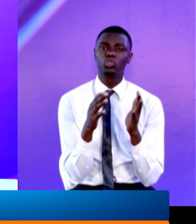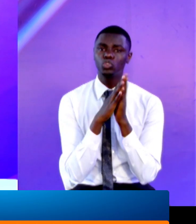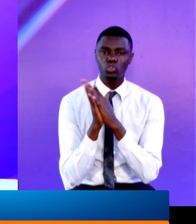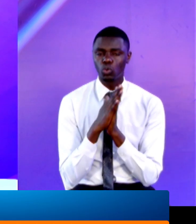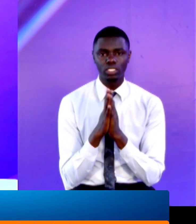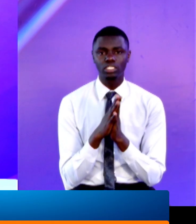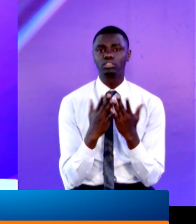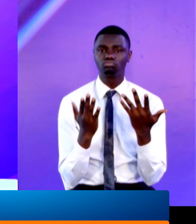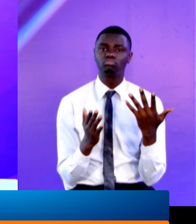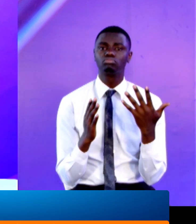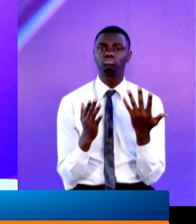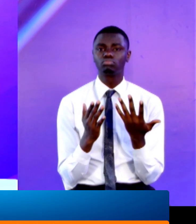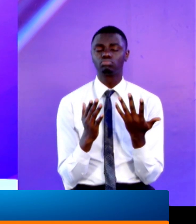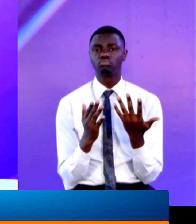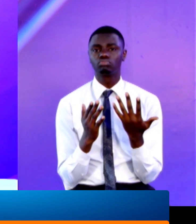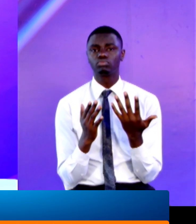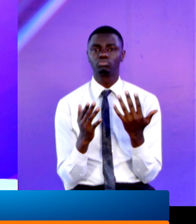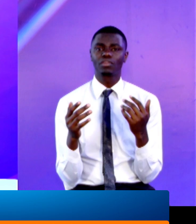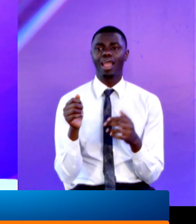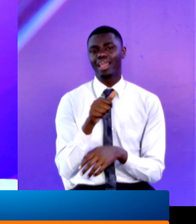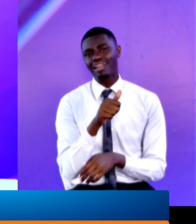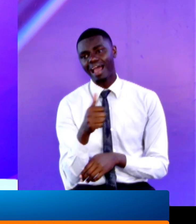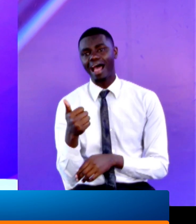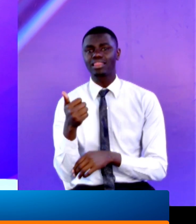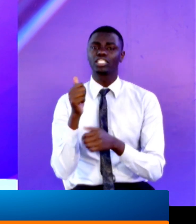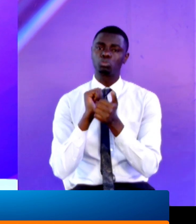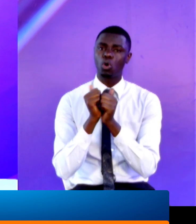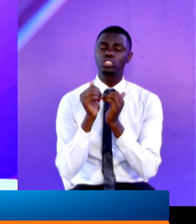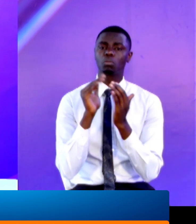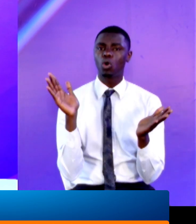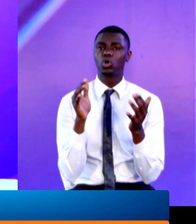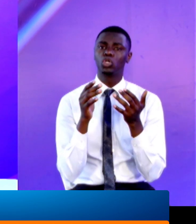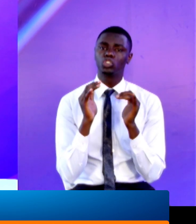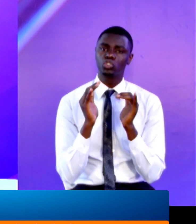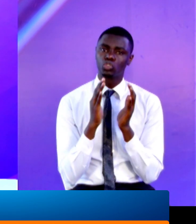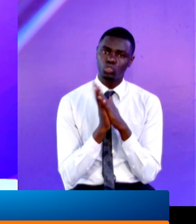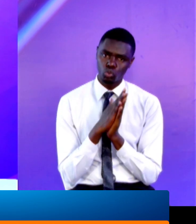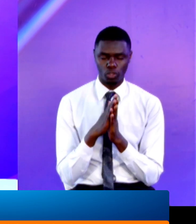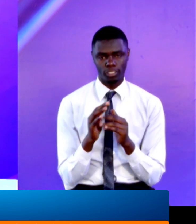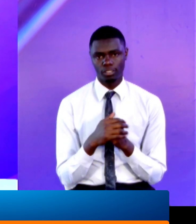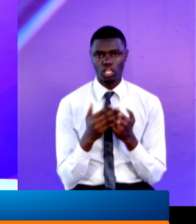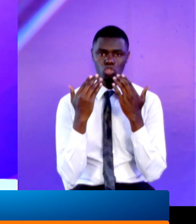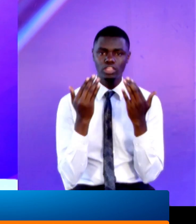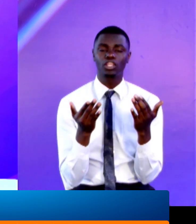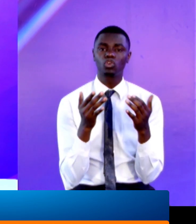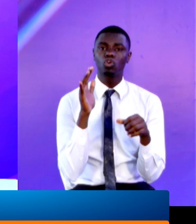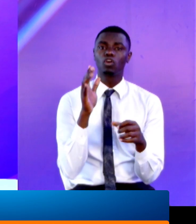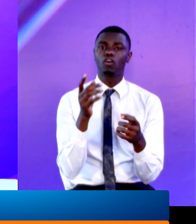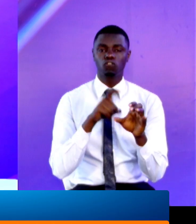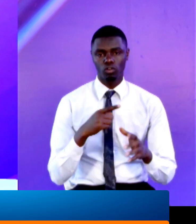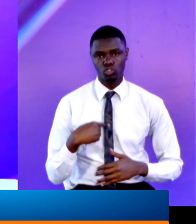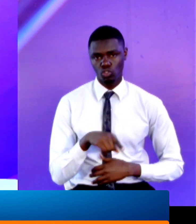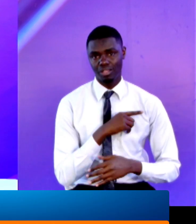as well, making headlines, as far as other more sports stories, of course, making headlines as well. Thank you so much for tuning in once